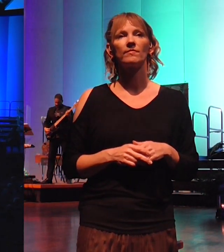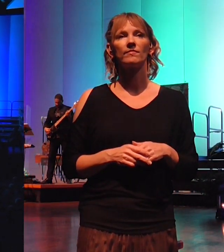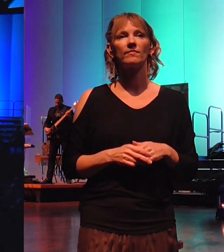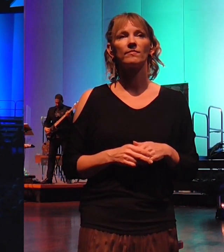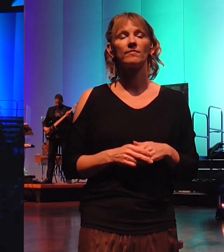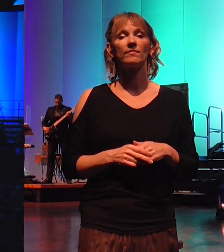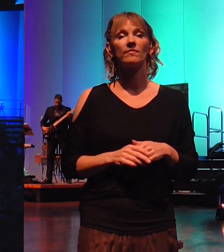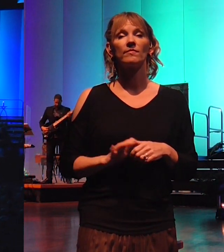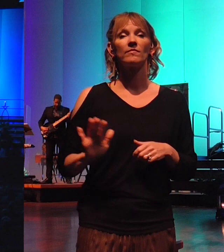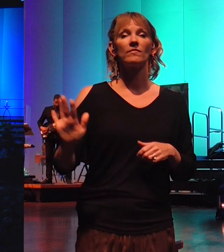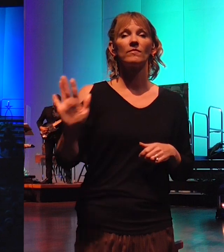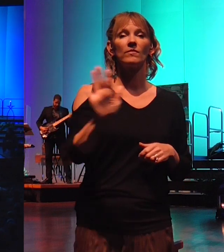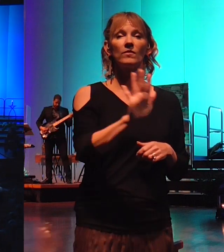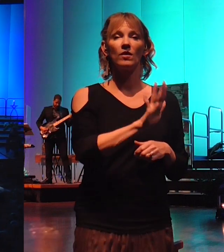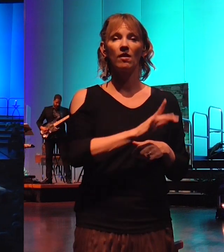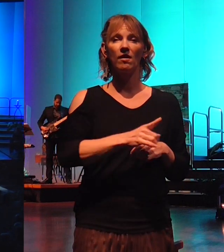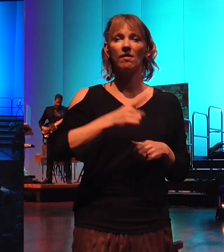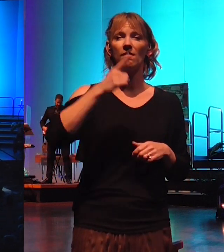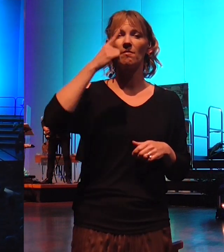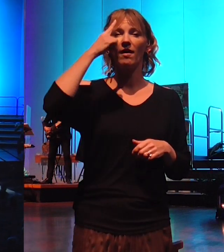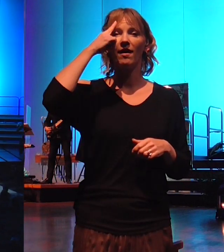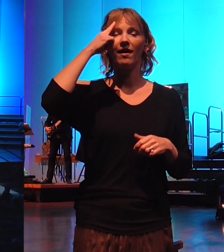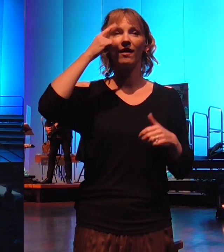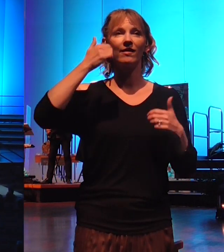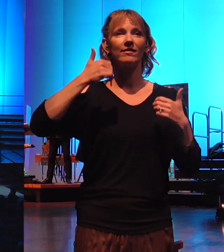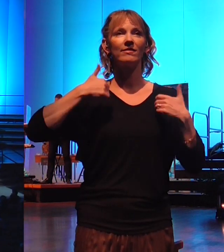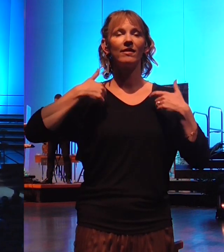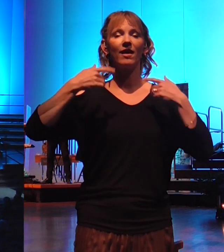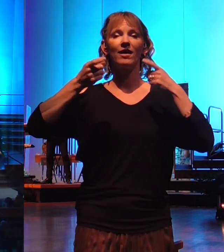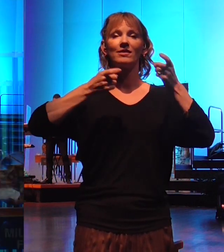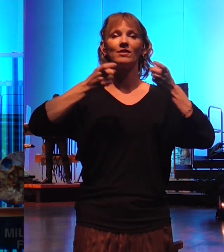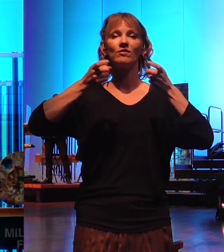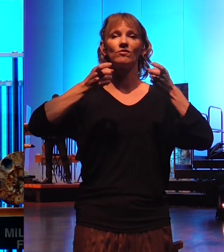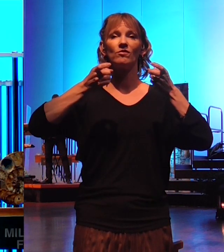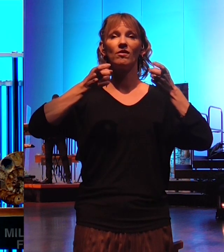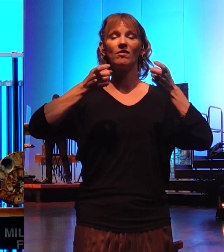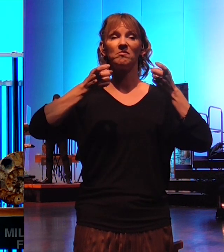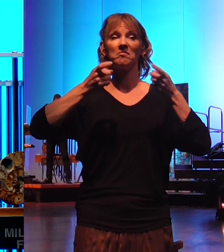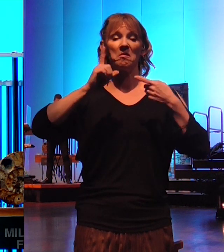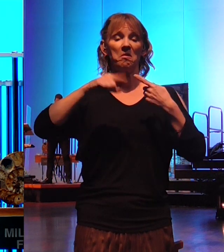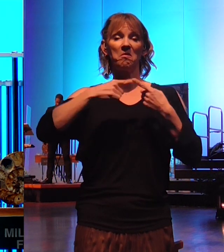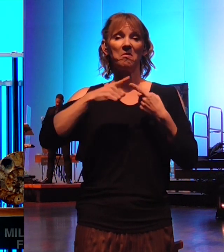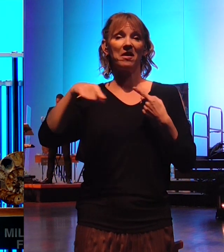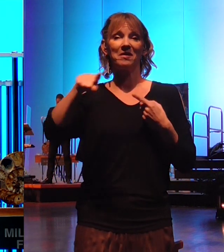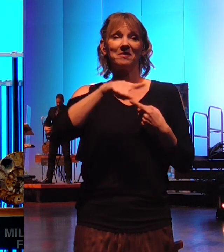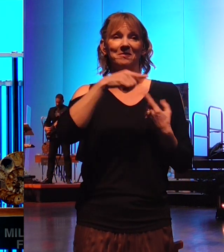mind is in control, even when you do not know.